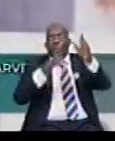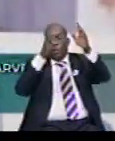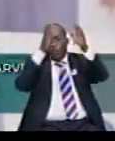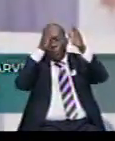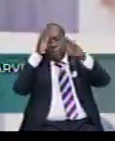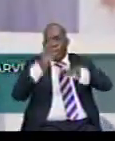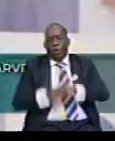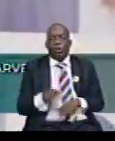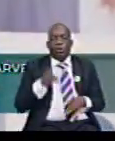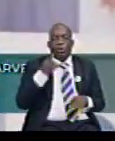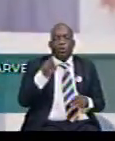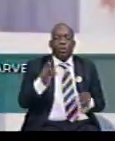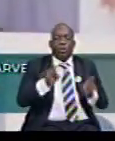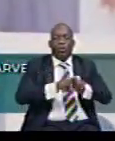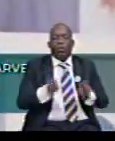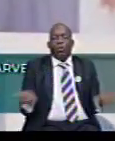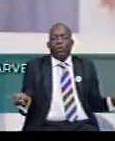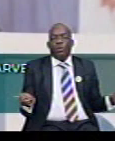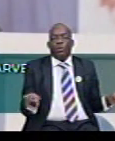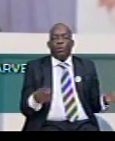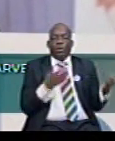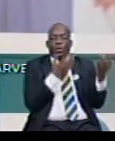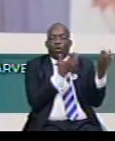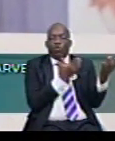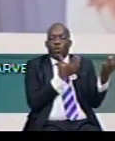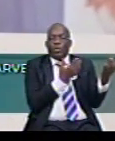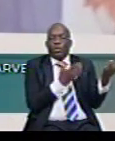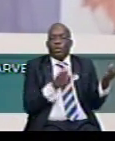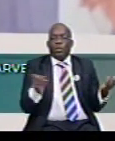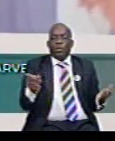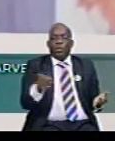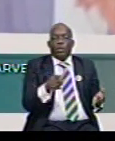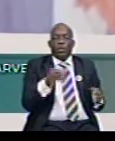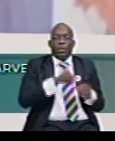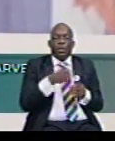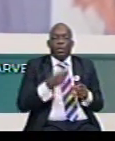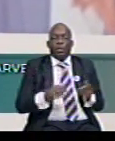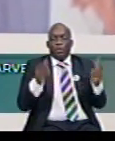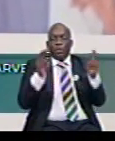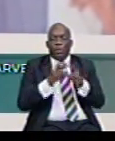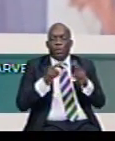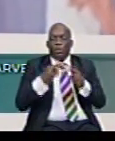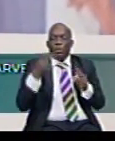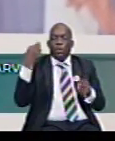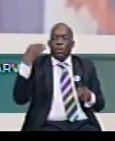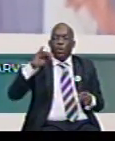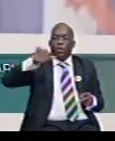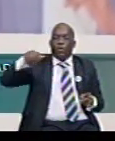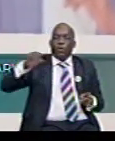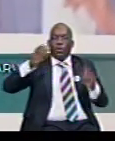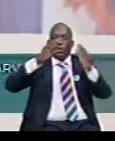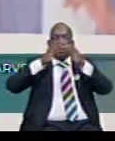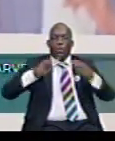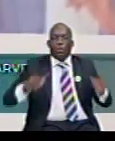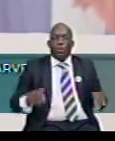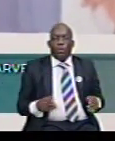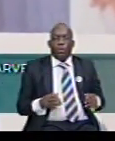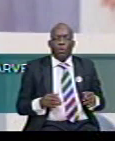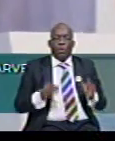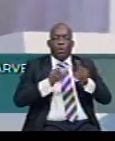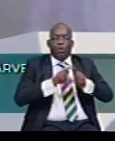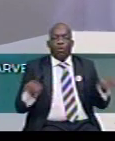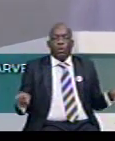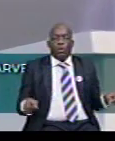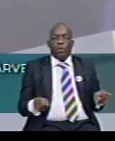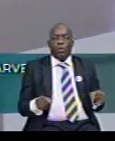you. But tarry ye in the city of Jerusalem. But